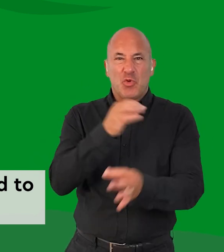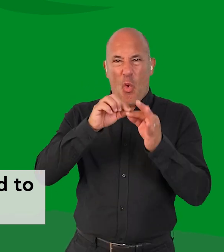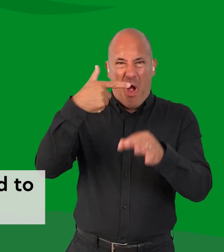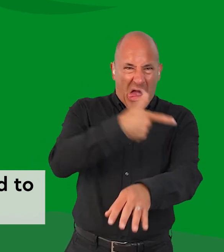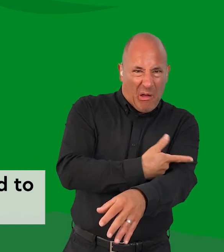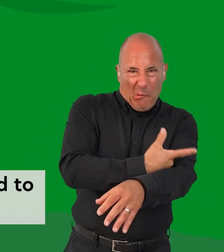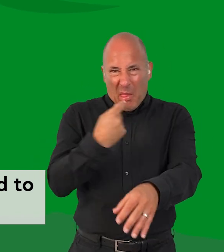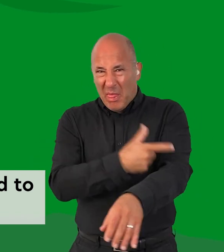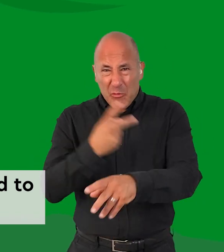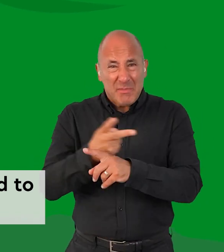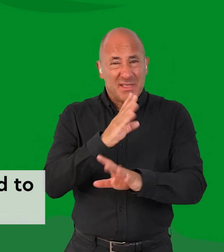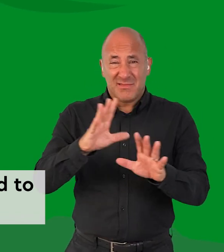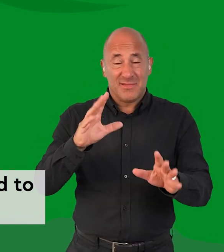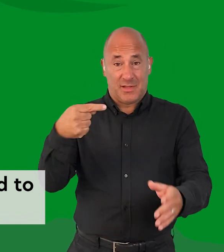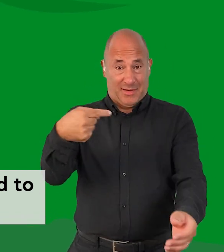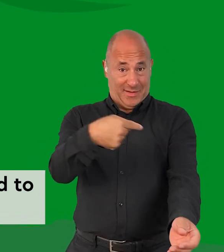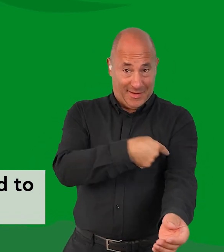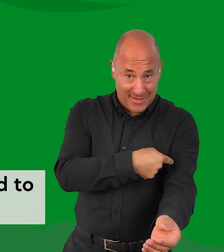injections or needles.